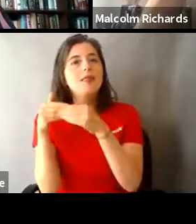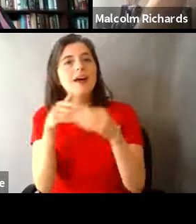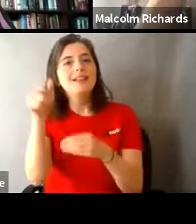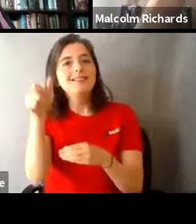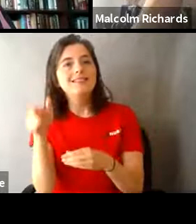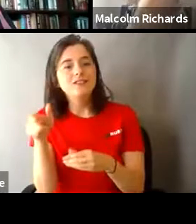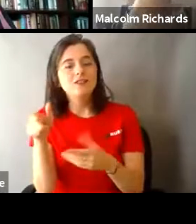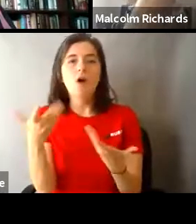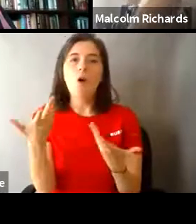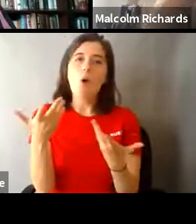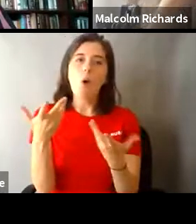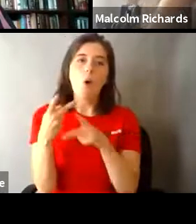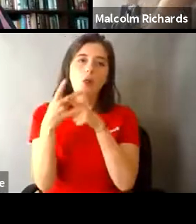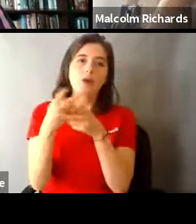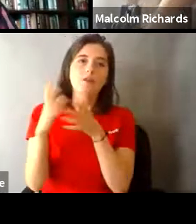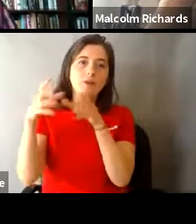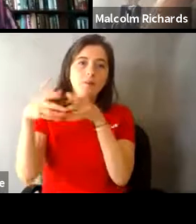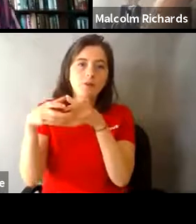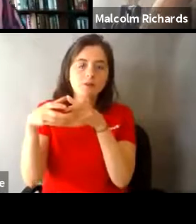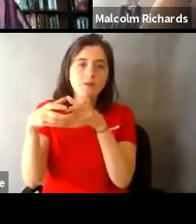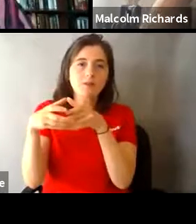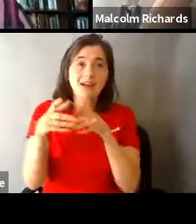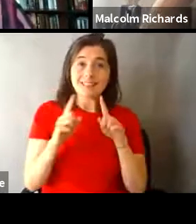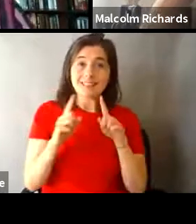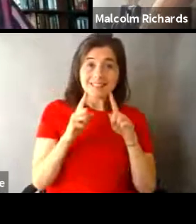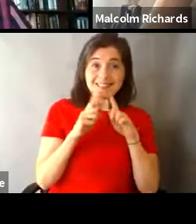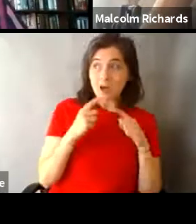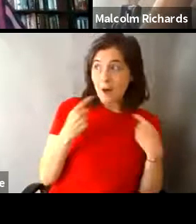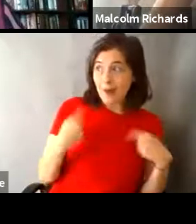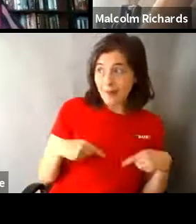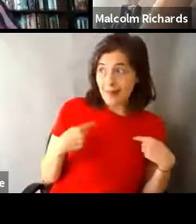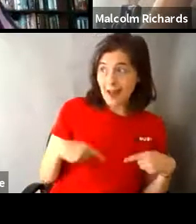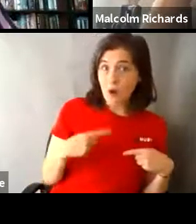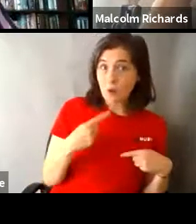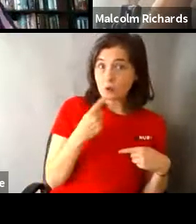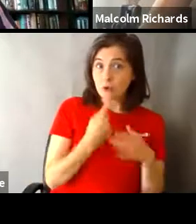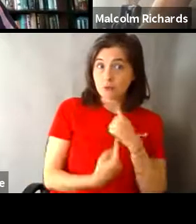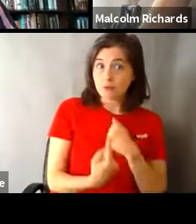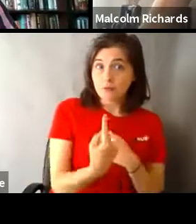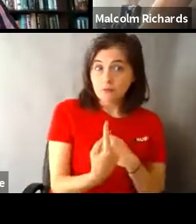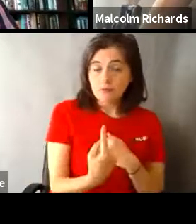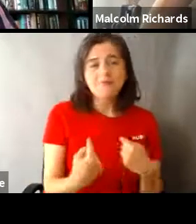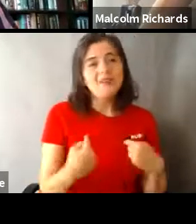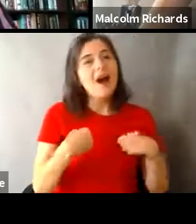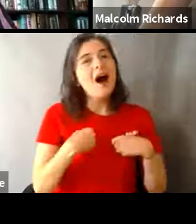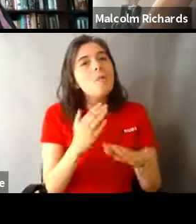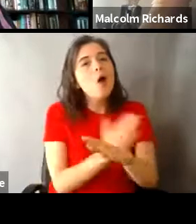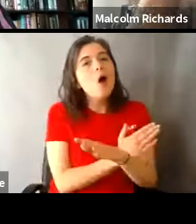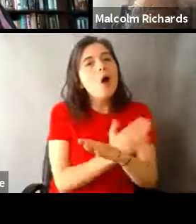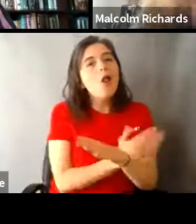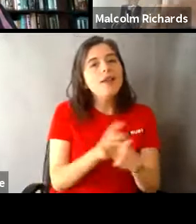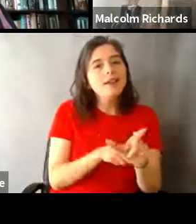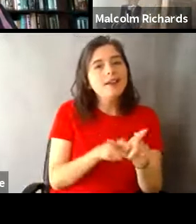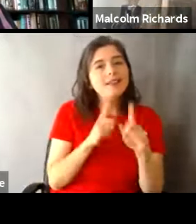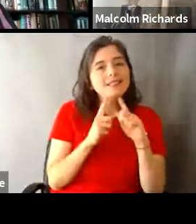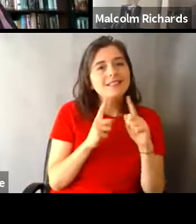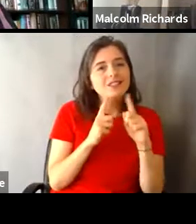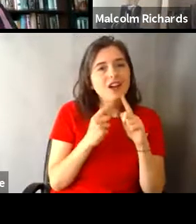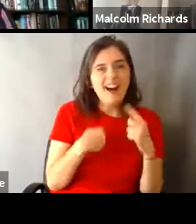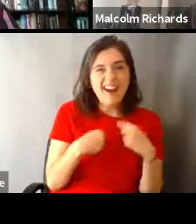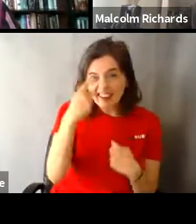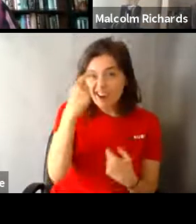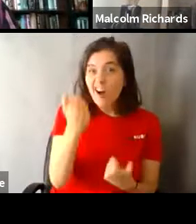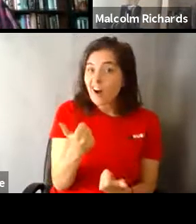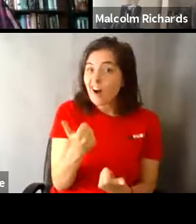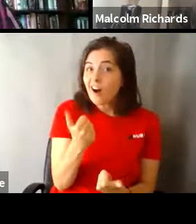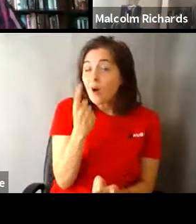is and how much autonomy as a teacher you're given. And I think I'm an early years teacher, and I think actually in early years we do have an awful